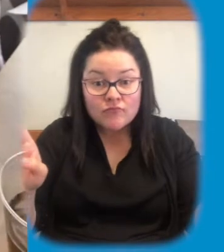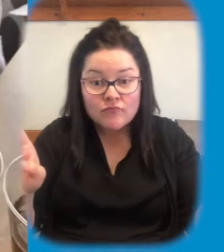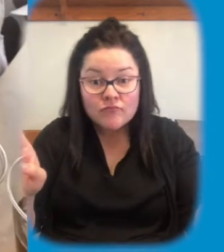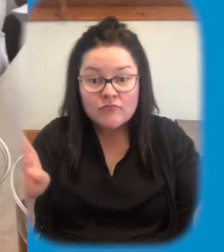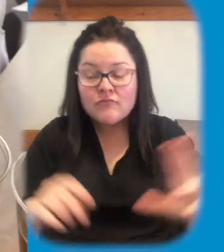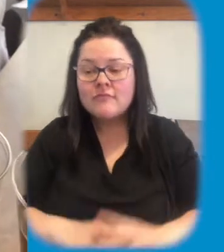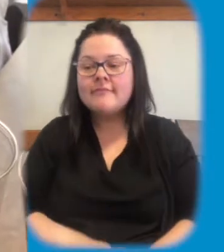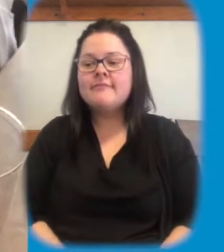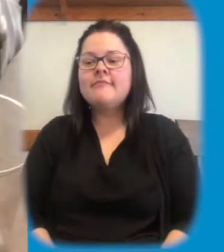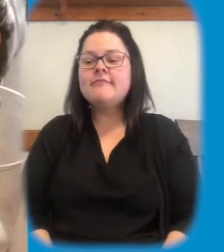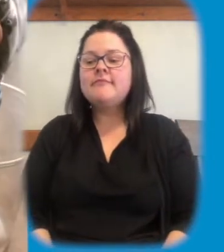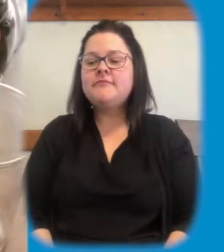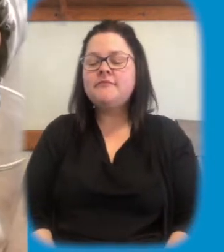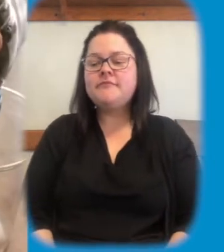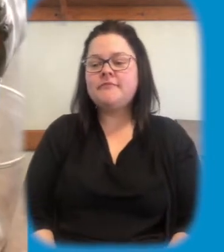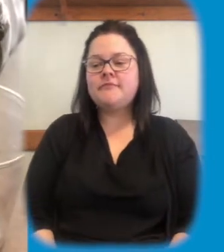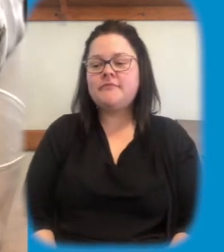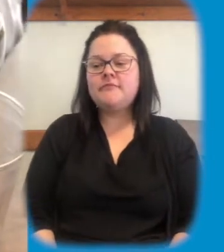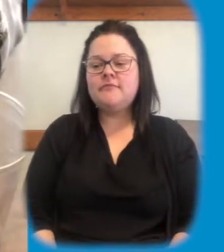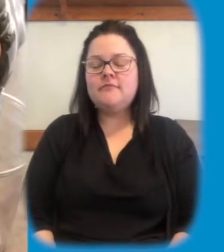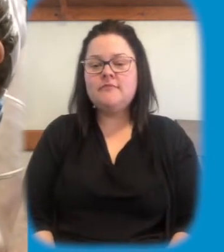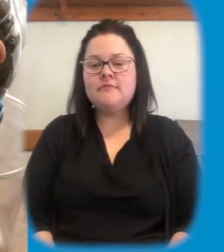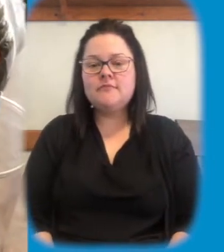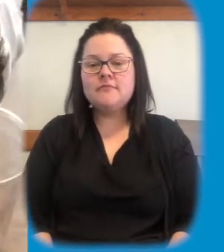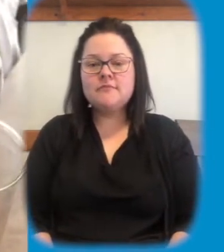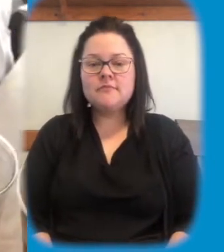Okay, are we ready?